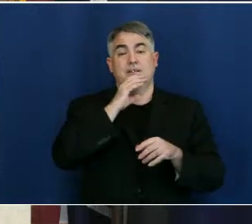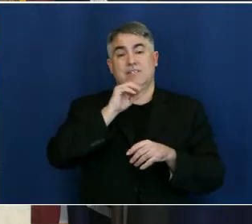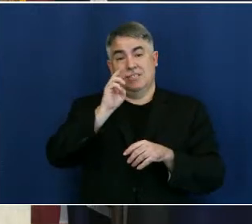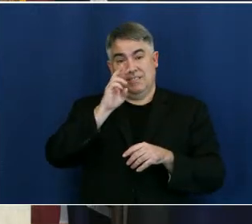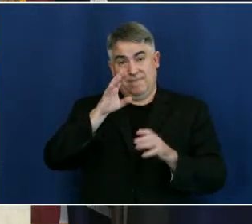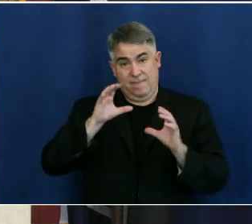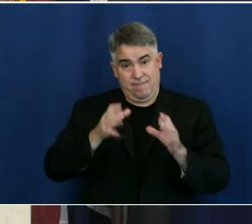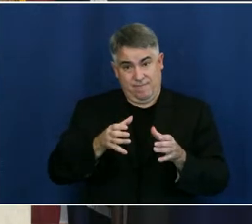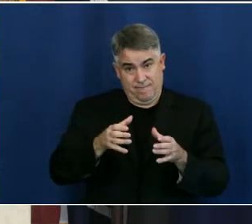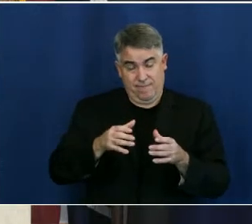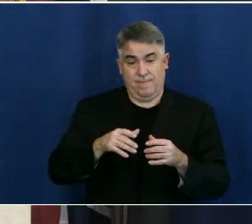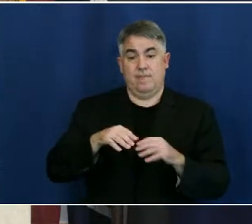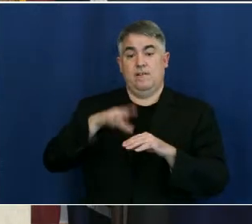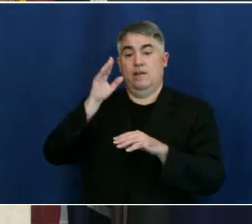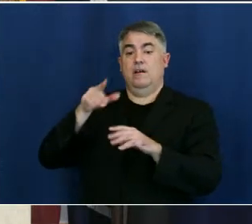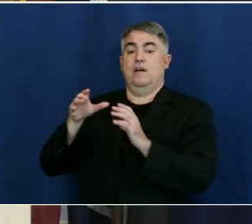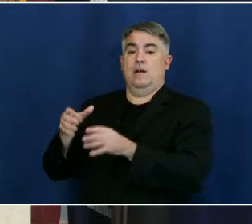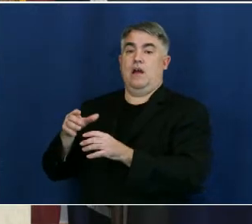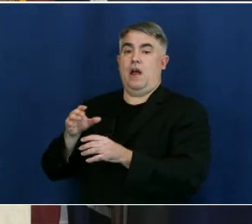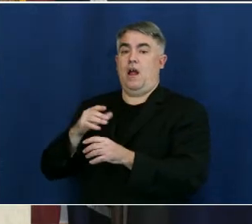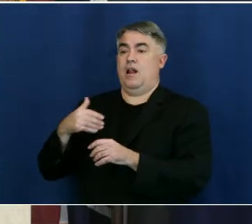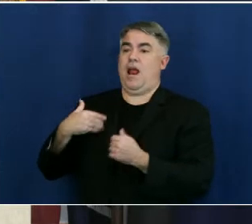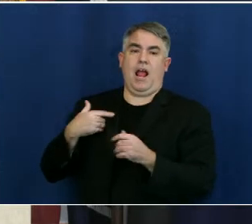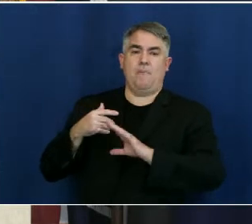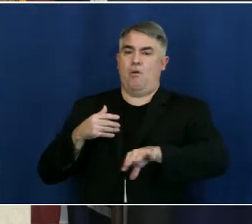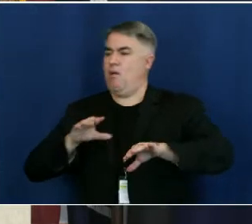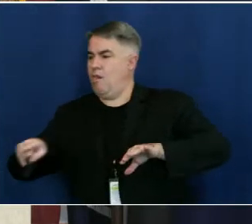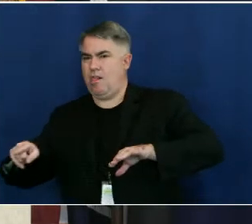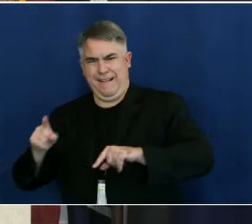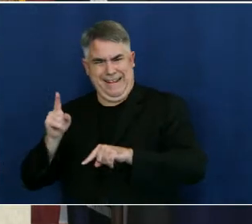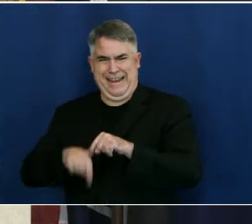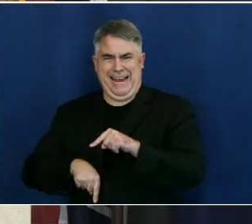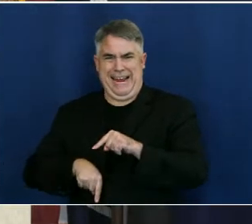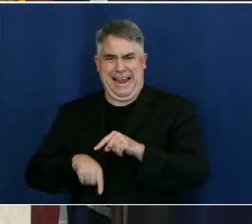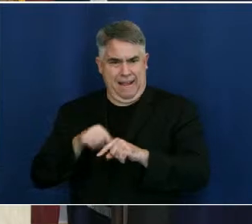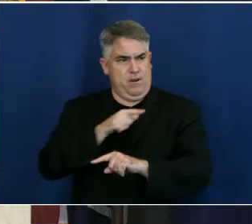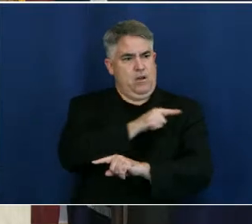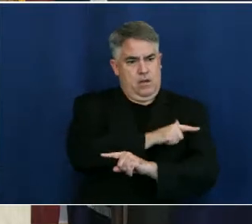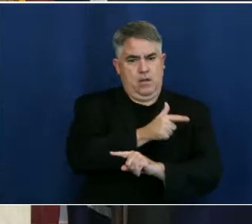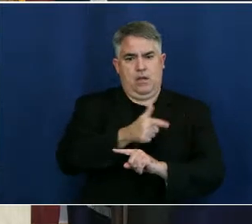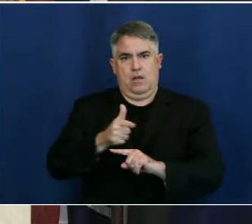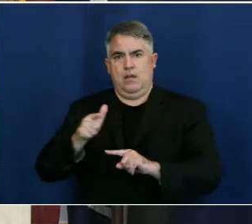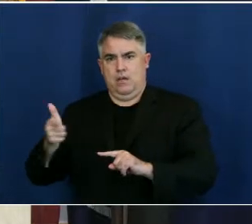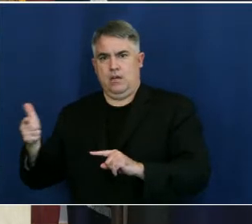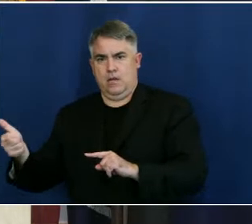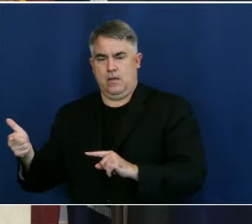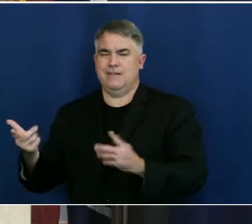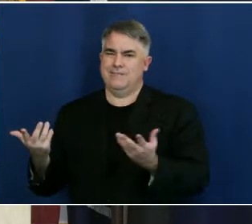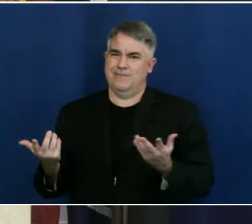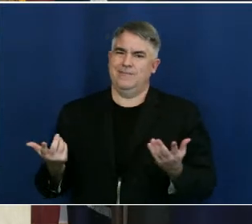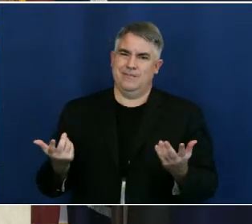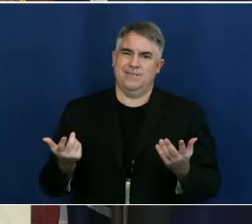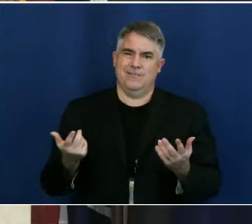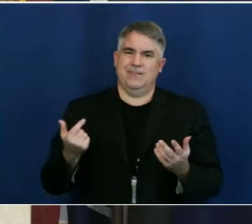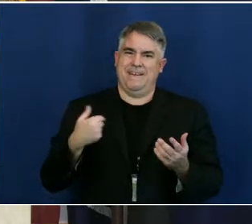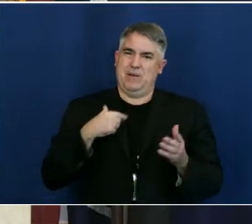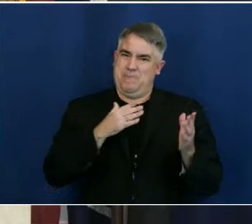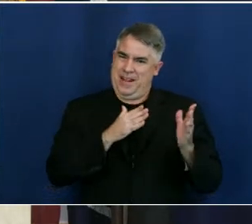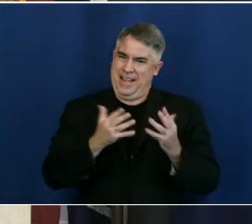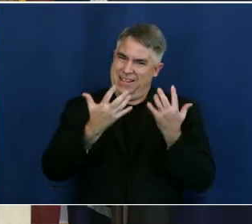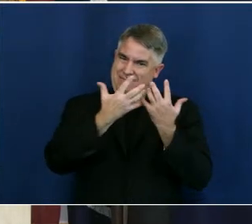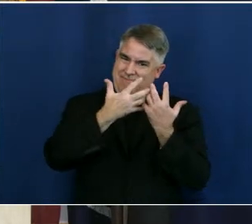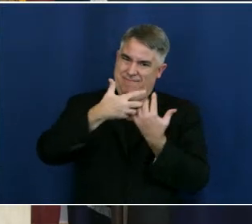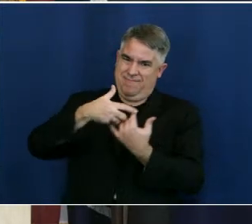healthy worker. And so it's been the same since we outlined it last year. It hasn't changed. It's always been the same. We would do